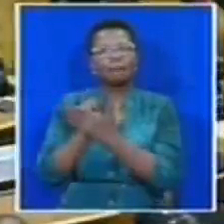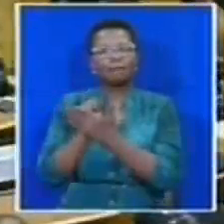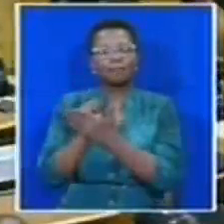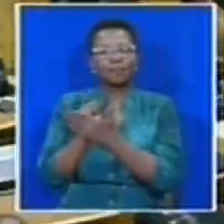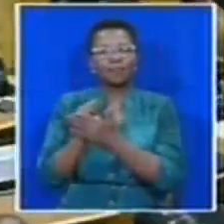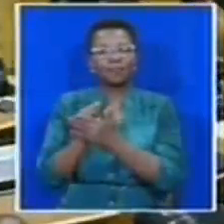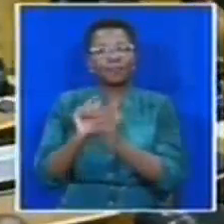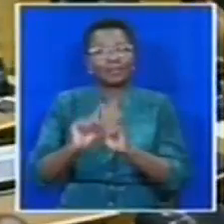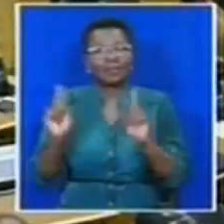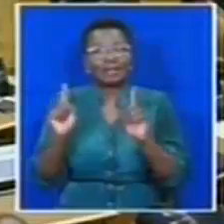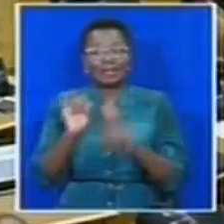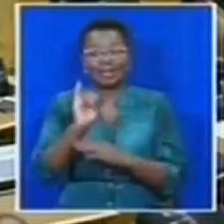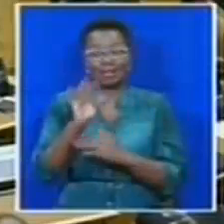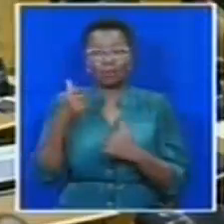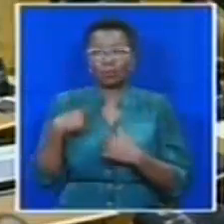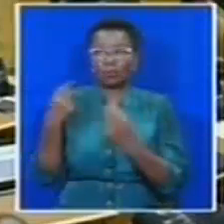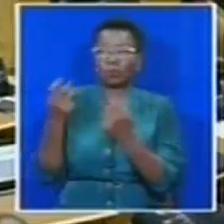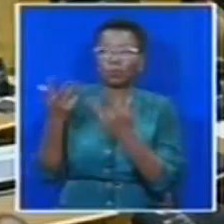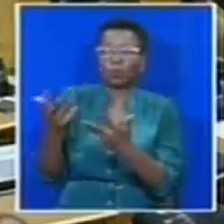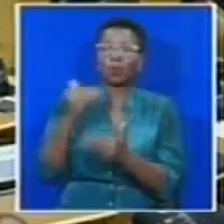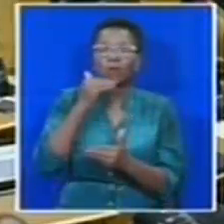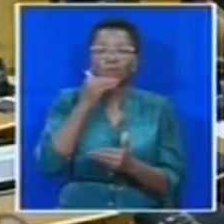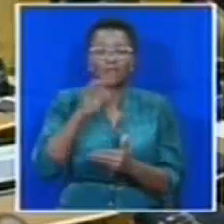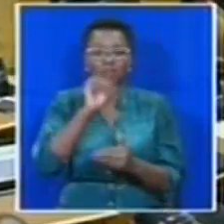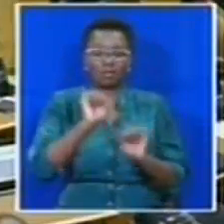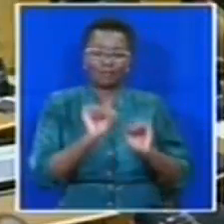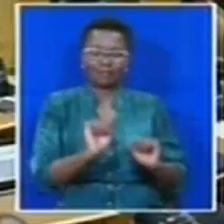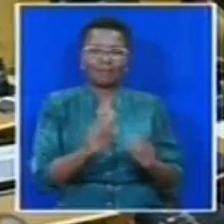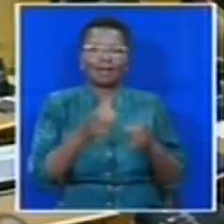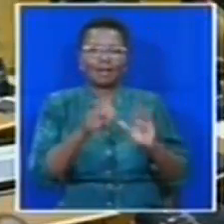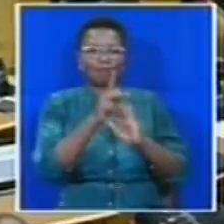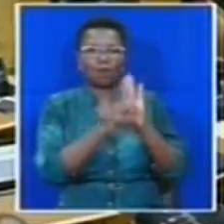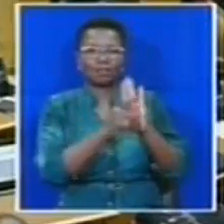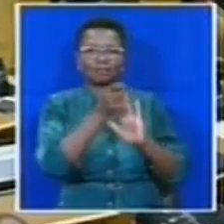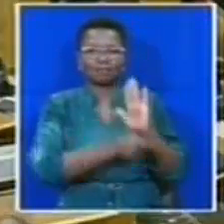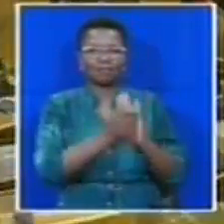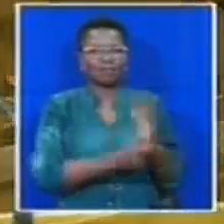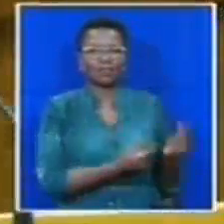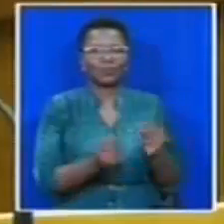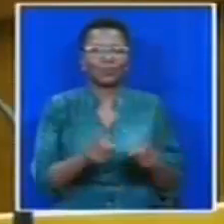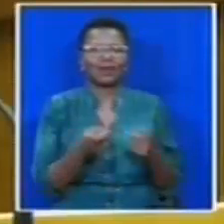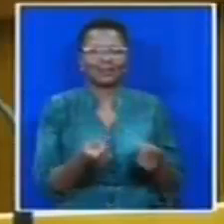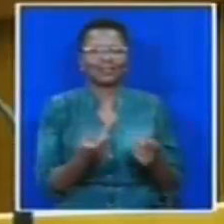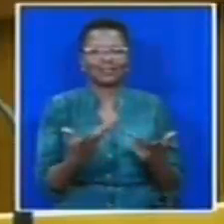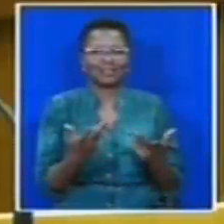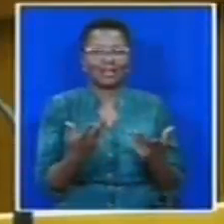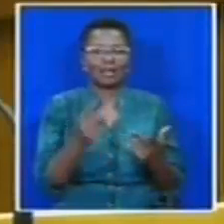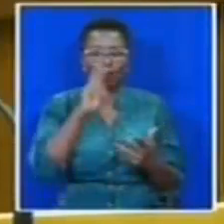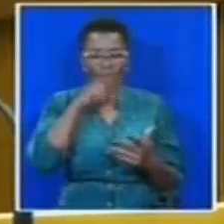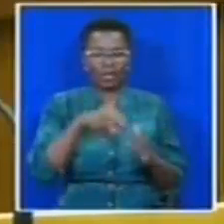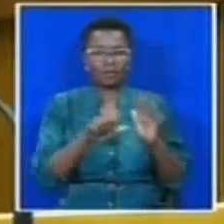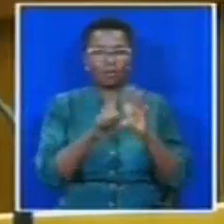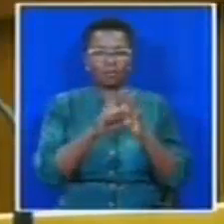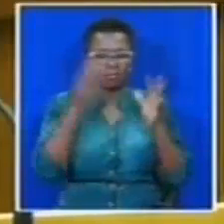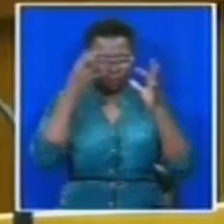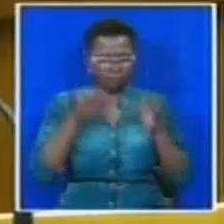This undermines a country's ability to anchor its own policy course. By taking the right decisions, giving